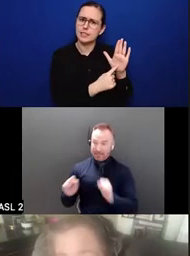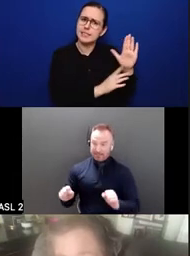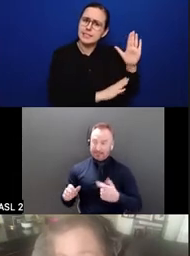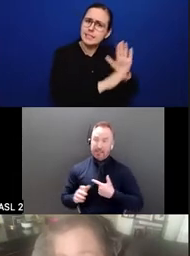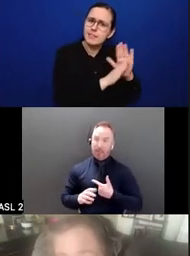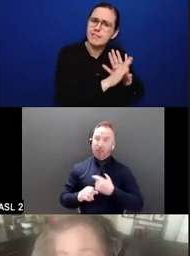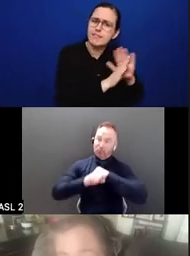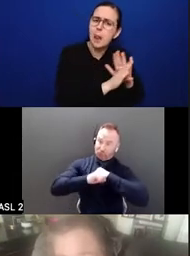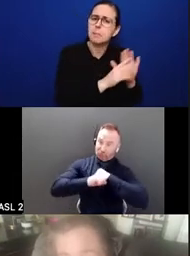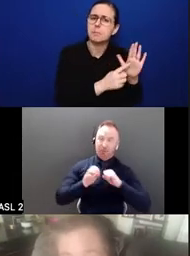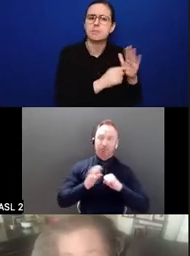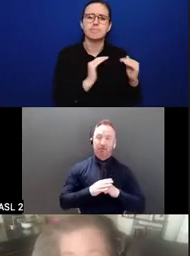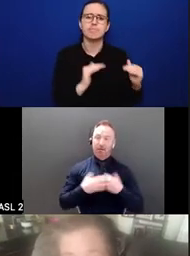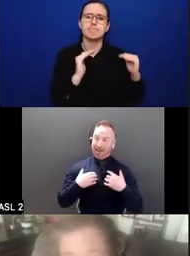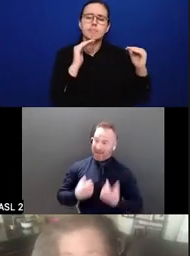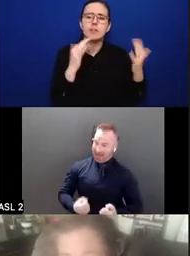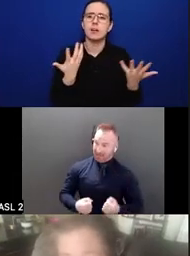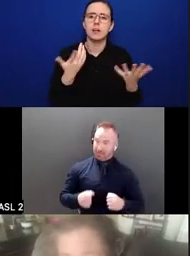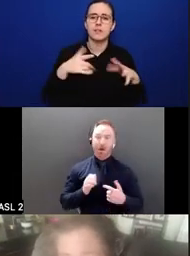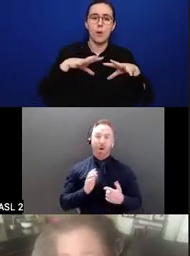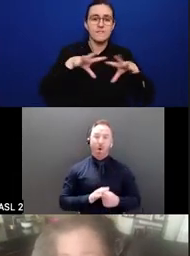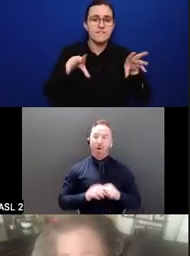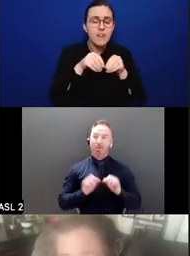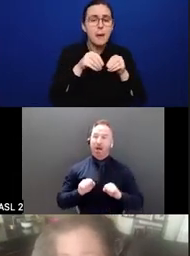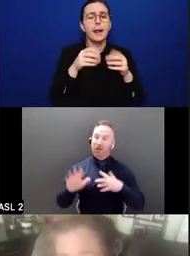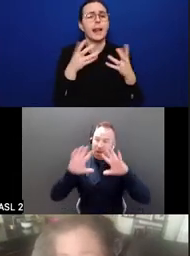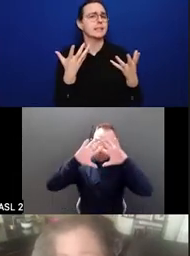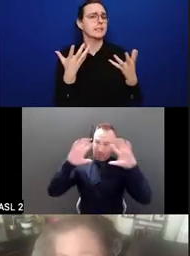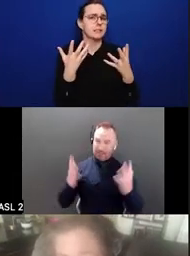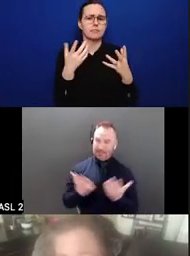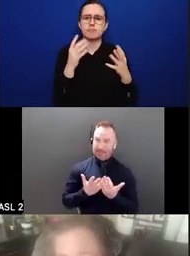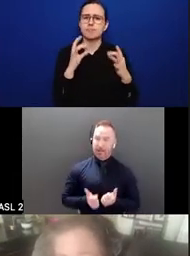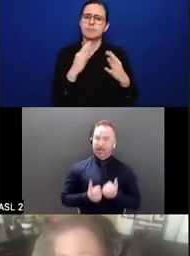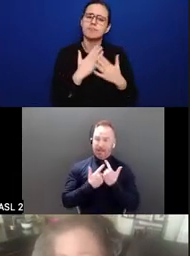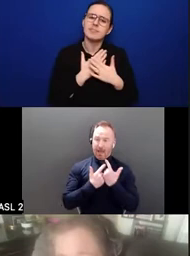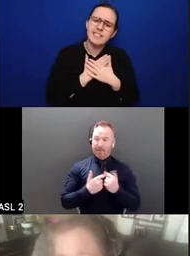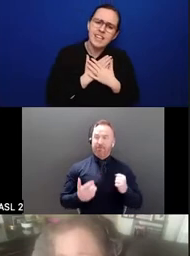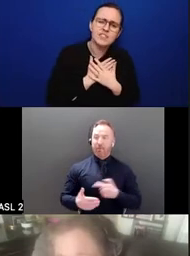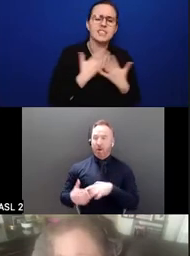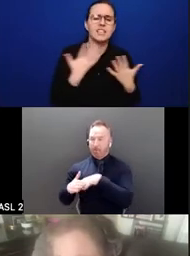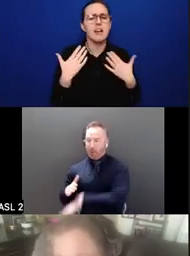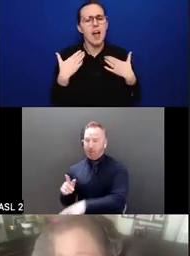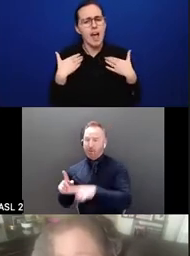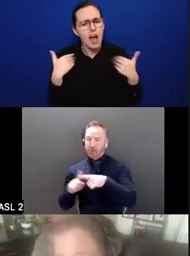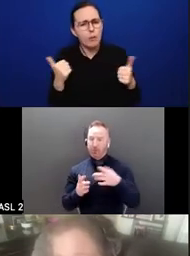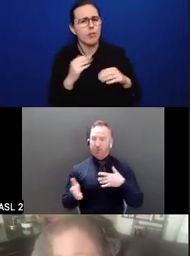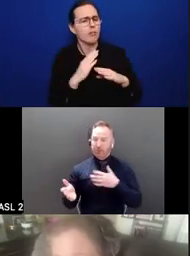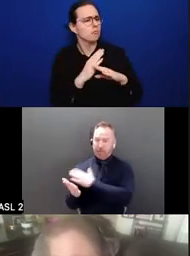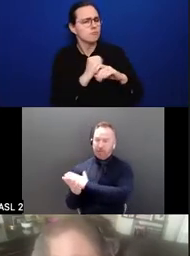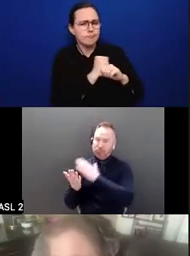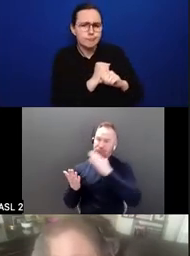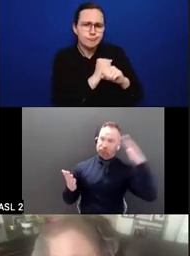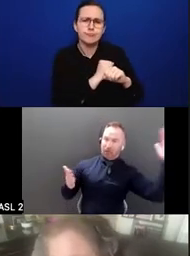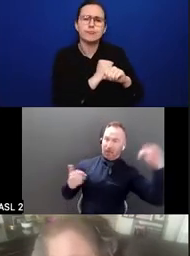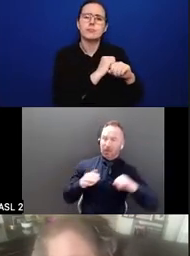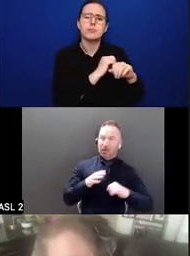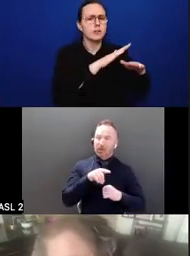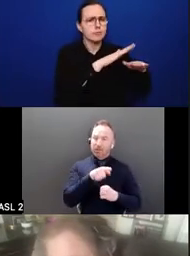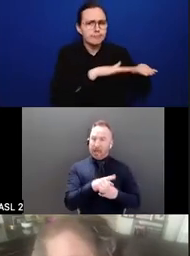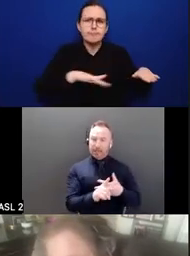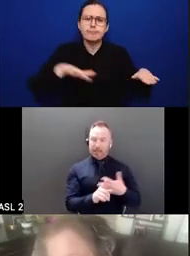and a full life across the lifespan for their children. They just aren't seeking the impact in their